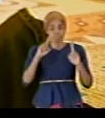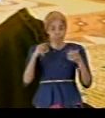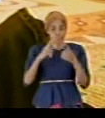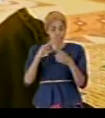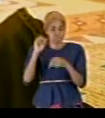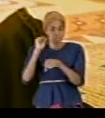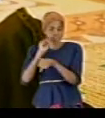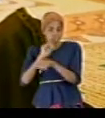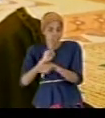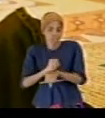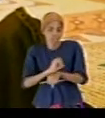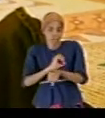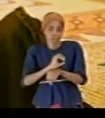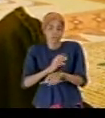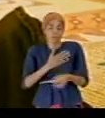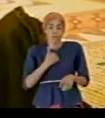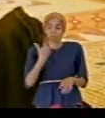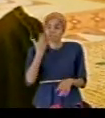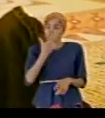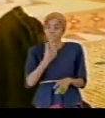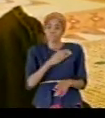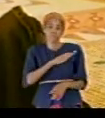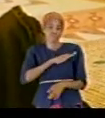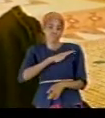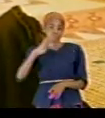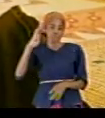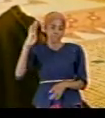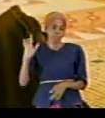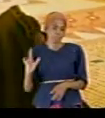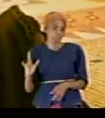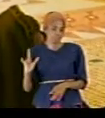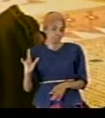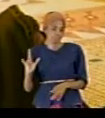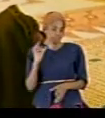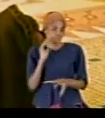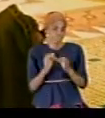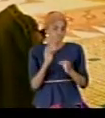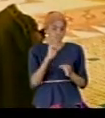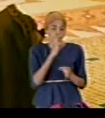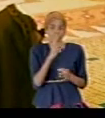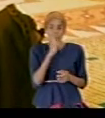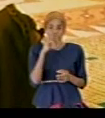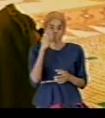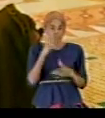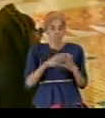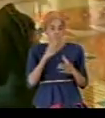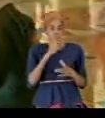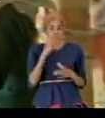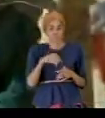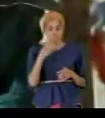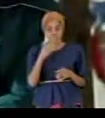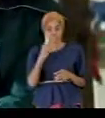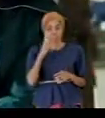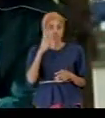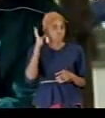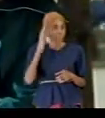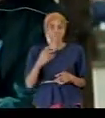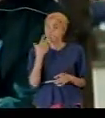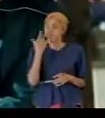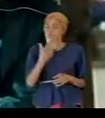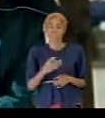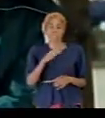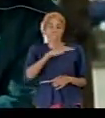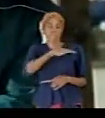synagogue and you speak boldly. If you are sure of what you are saying, you will